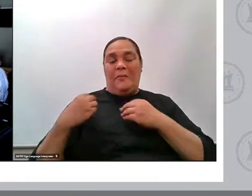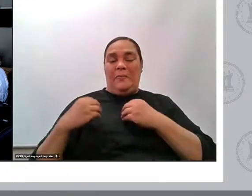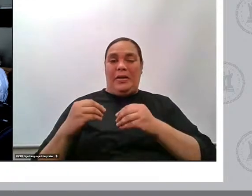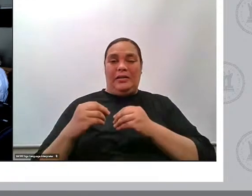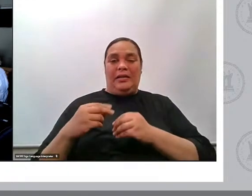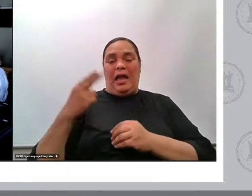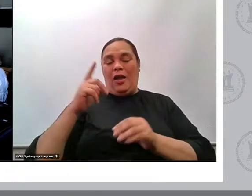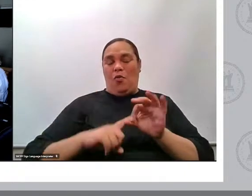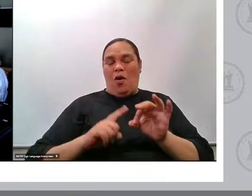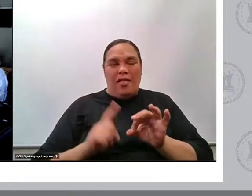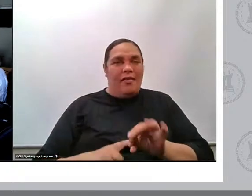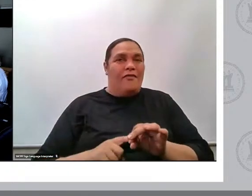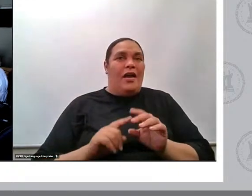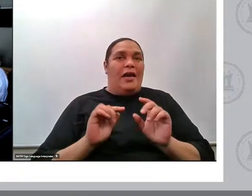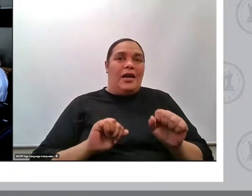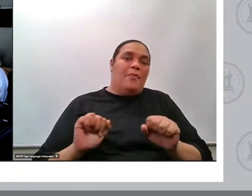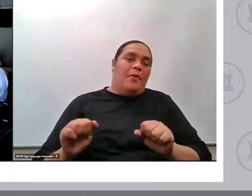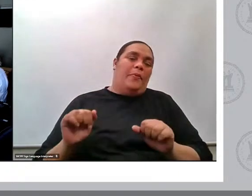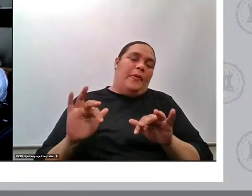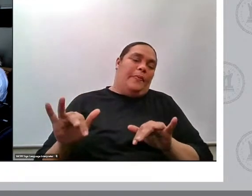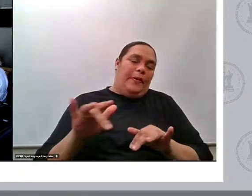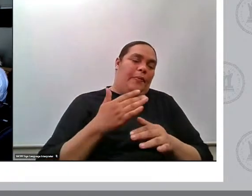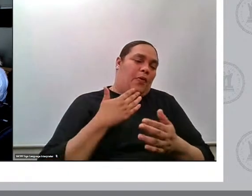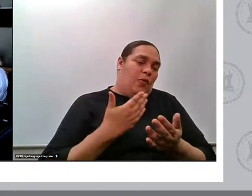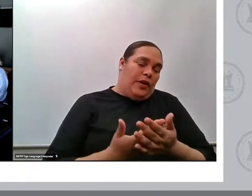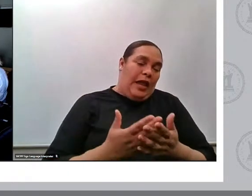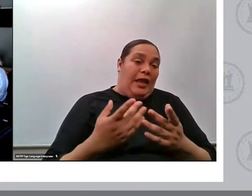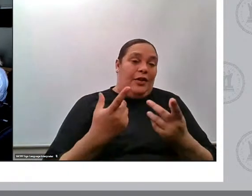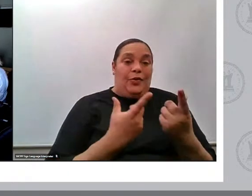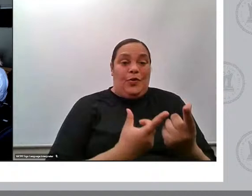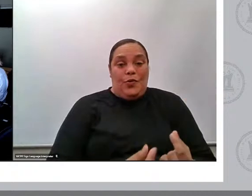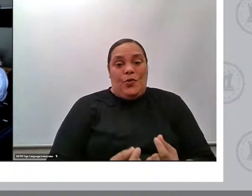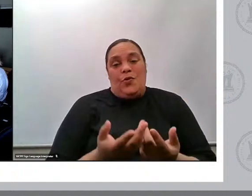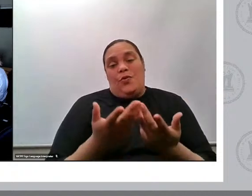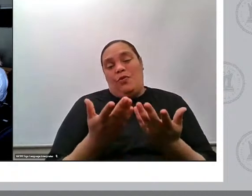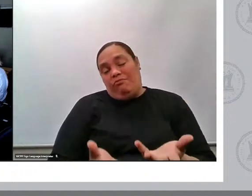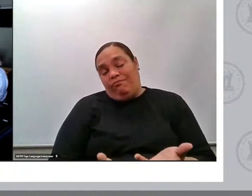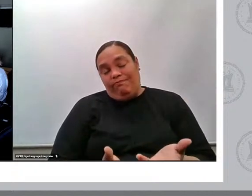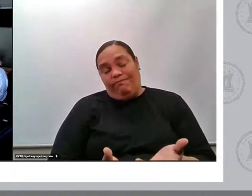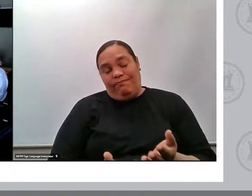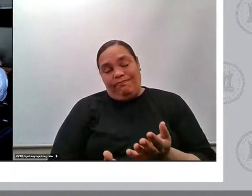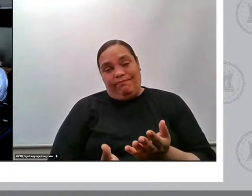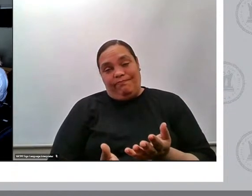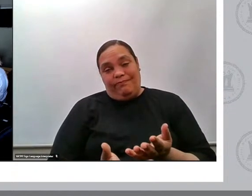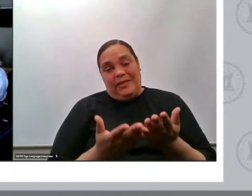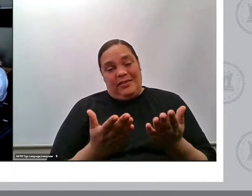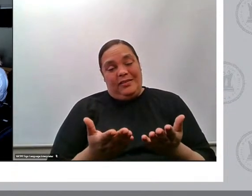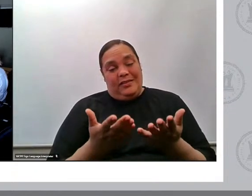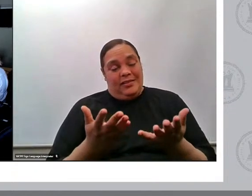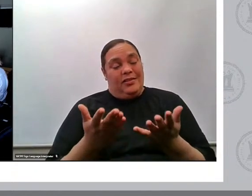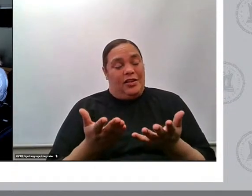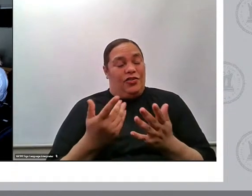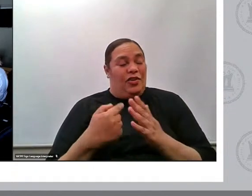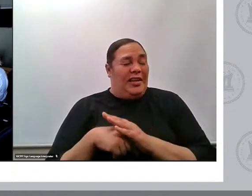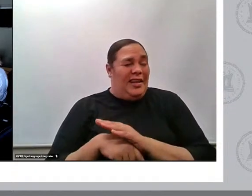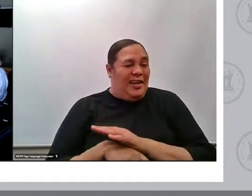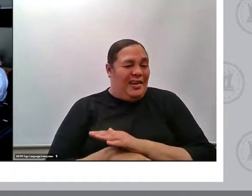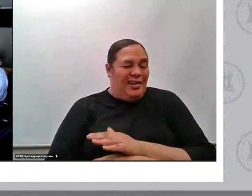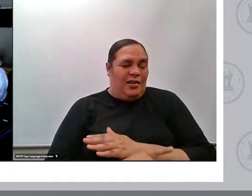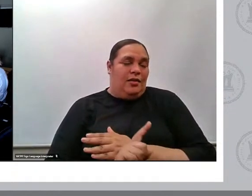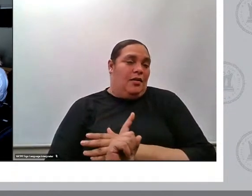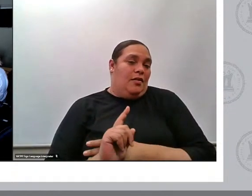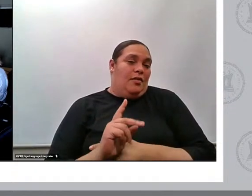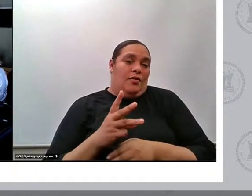highly qualified, capable people, to fill out, you know, such detail in a